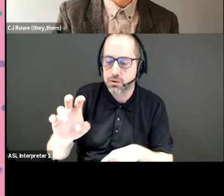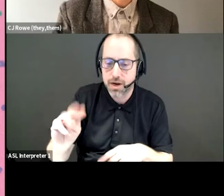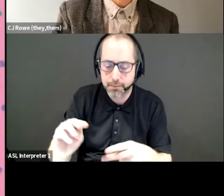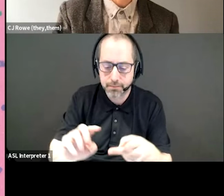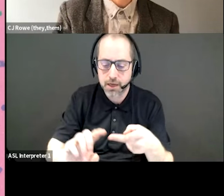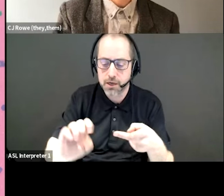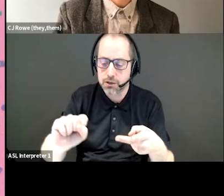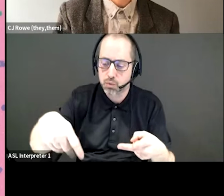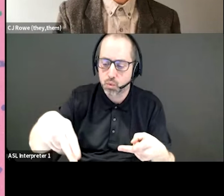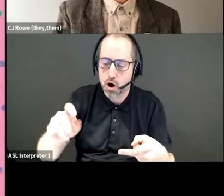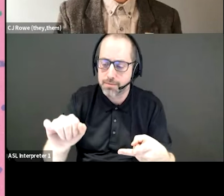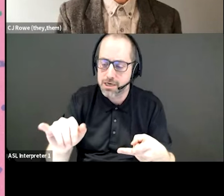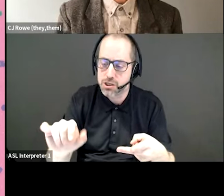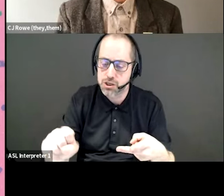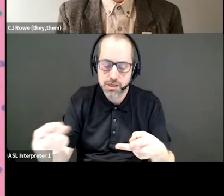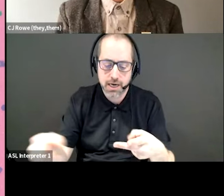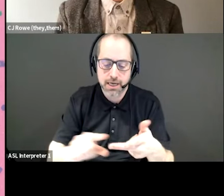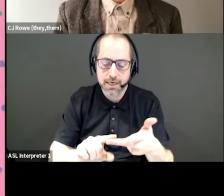Tsleil-Waututh nations.